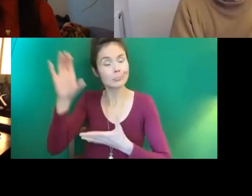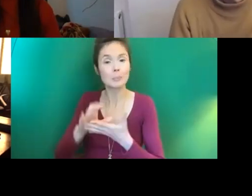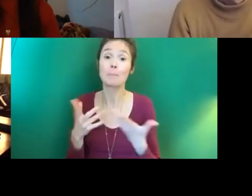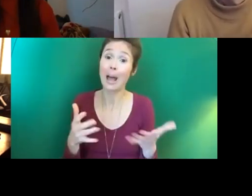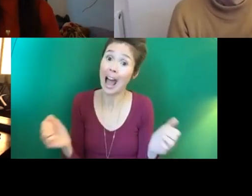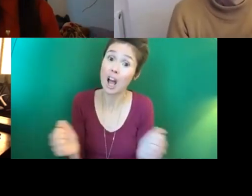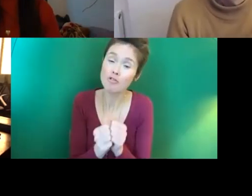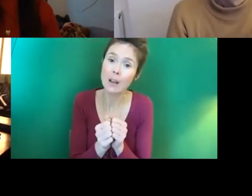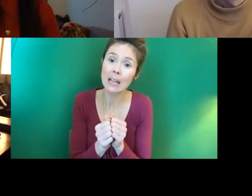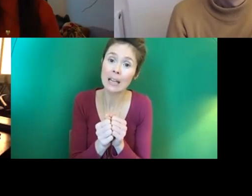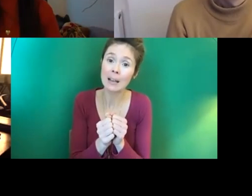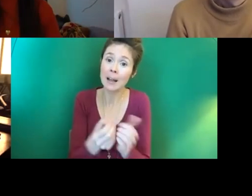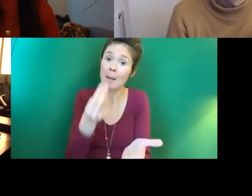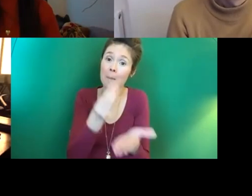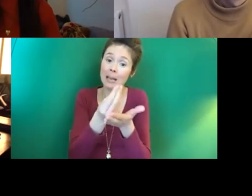but I think